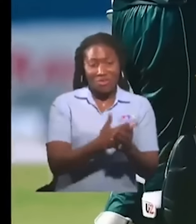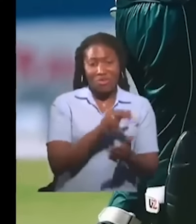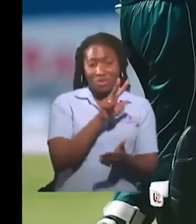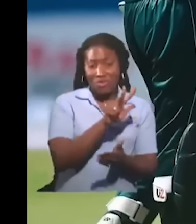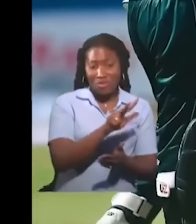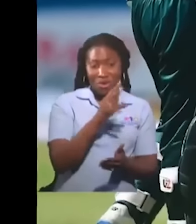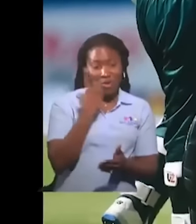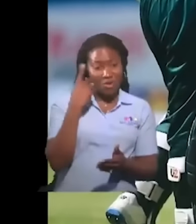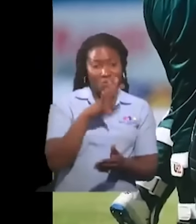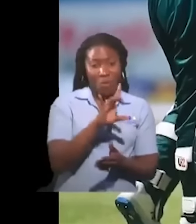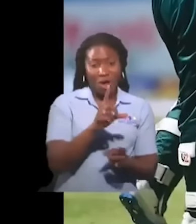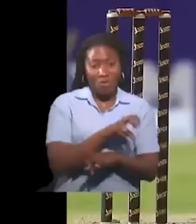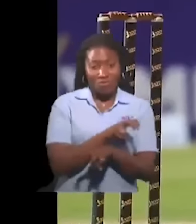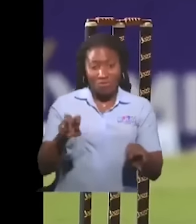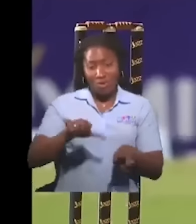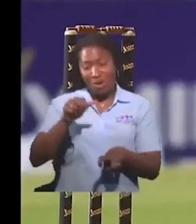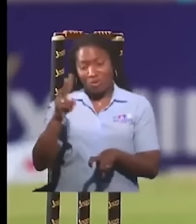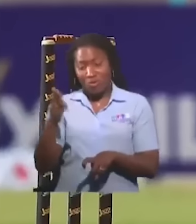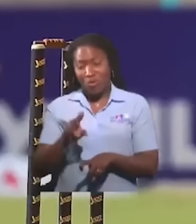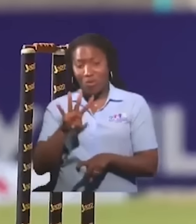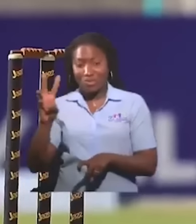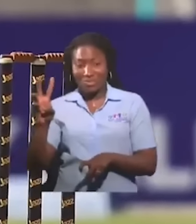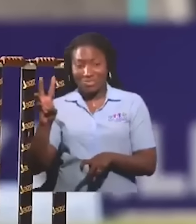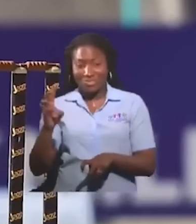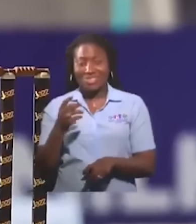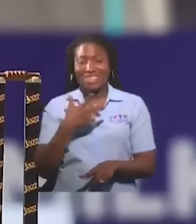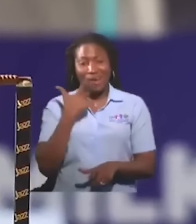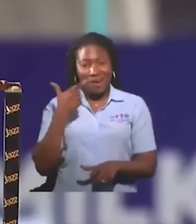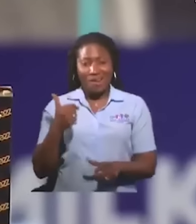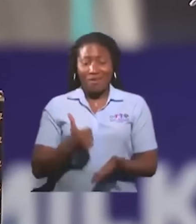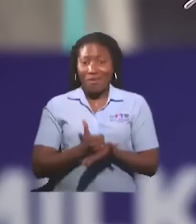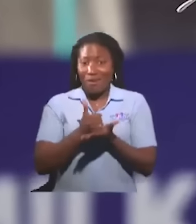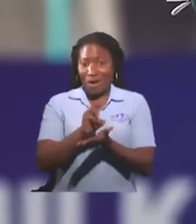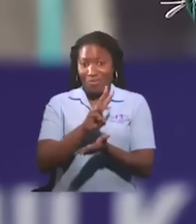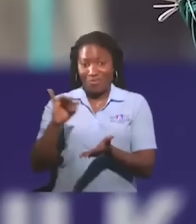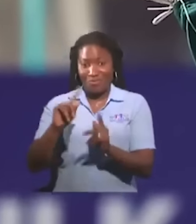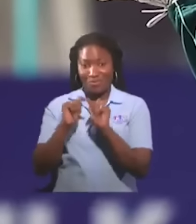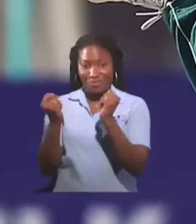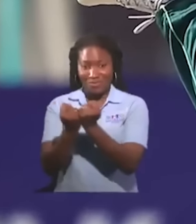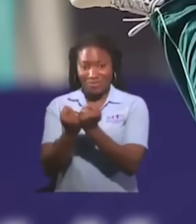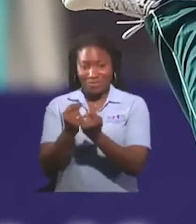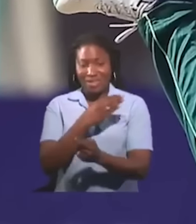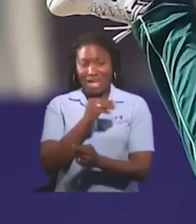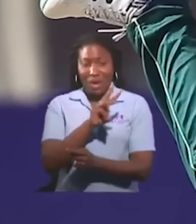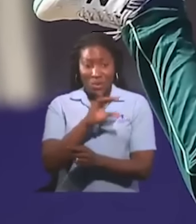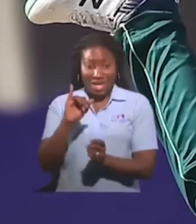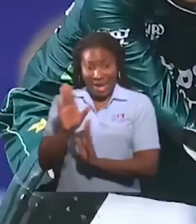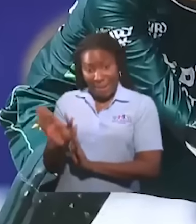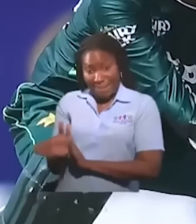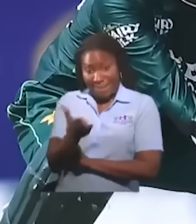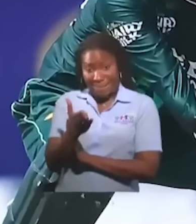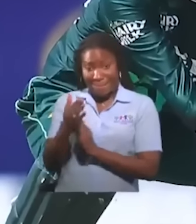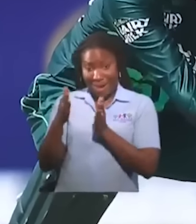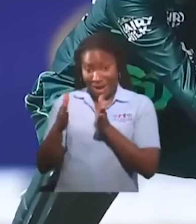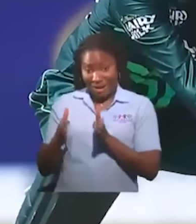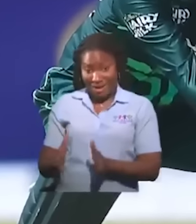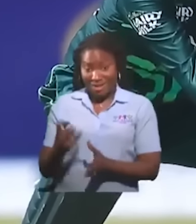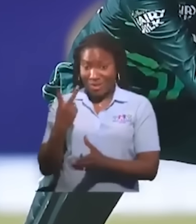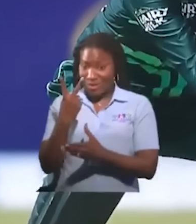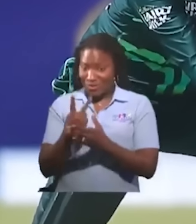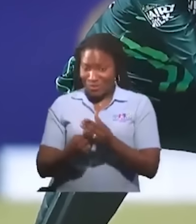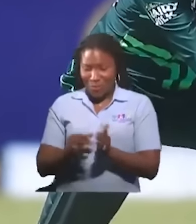runs and Afi Fletcher 2 for 46, doing the work for the visiting Caribbean team. In reply, the West Indies batters captain Hayley Matthews